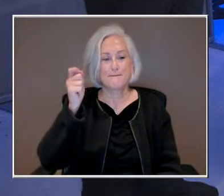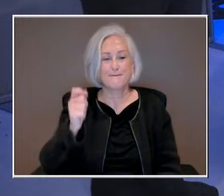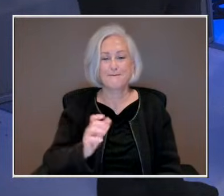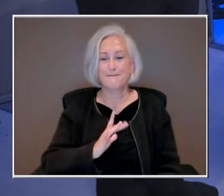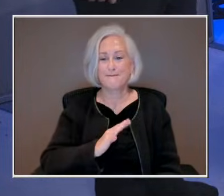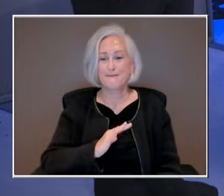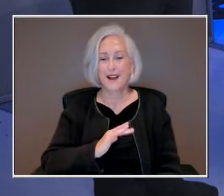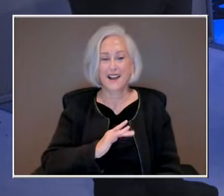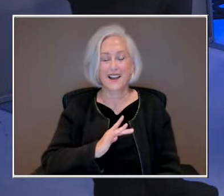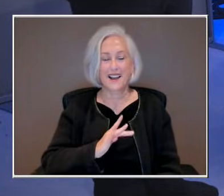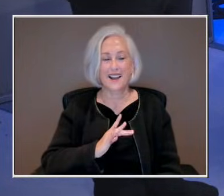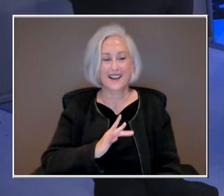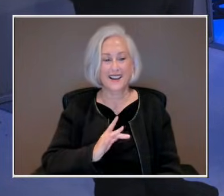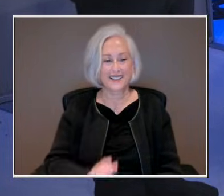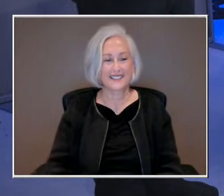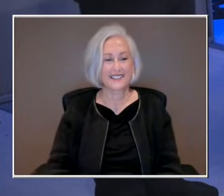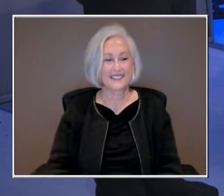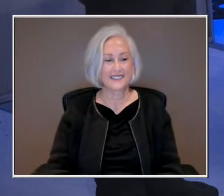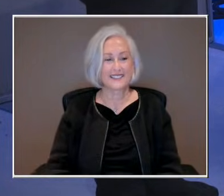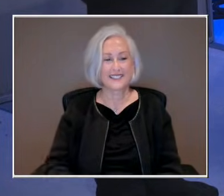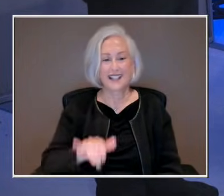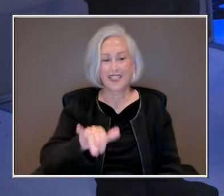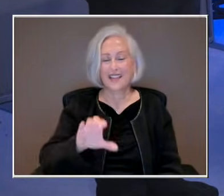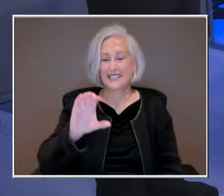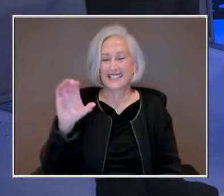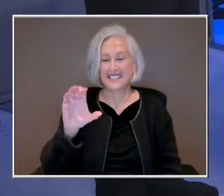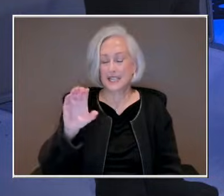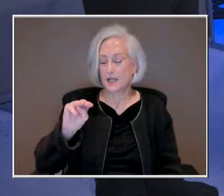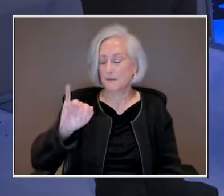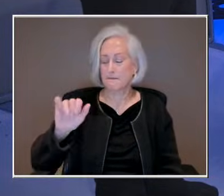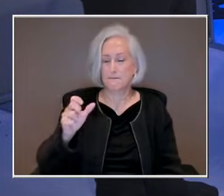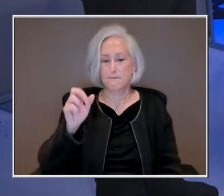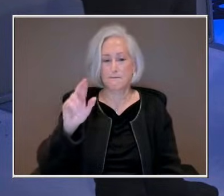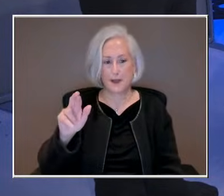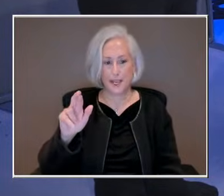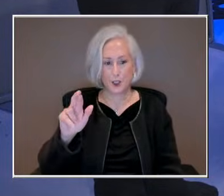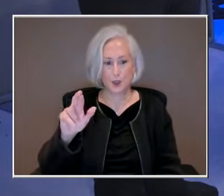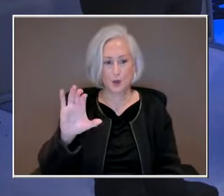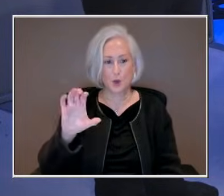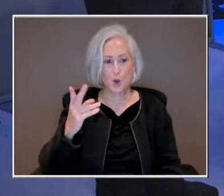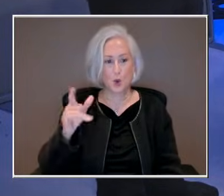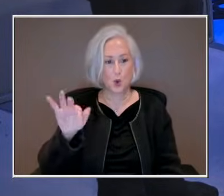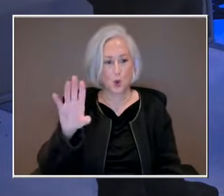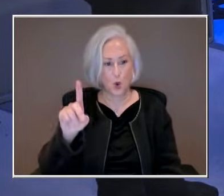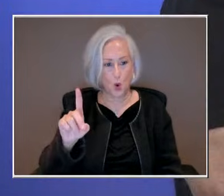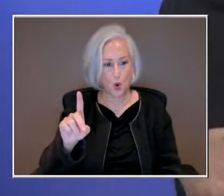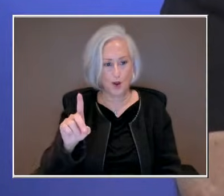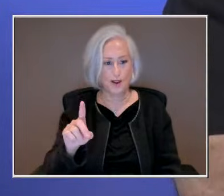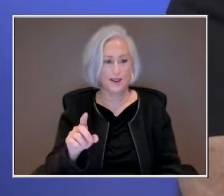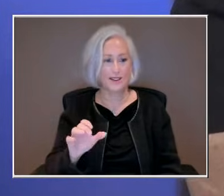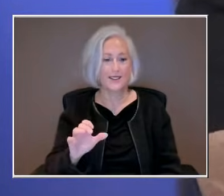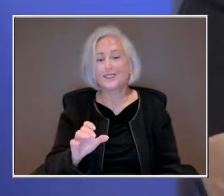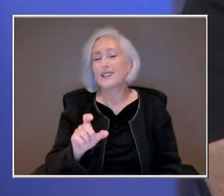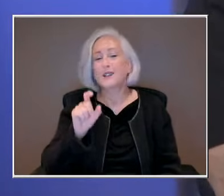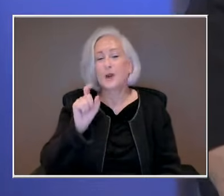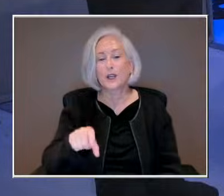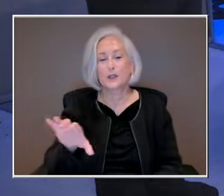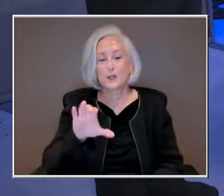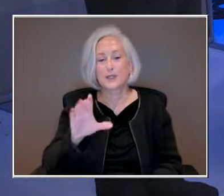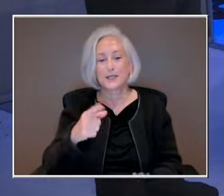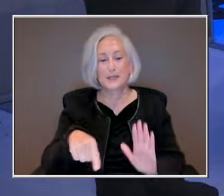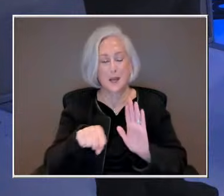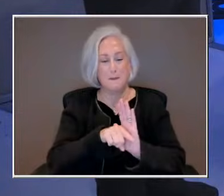So like that's a that. C major chord. Beautiful. So I should have brought the E flat in, and we could do a There's C minor something chord. calming